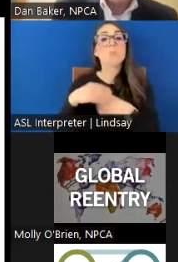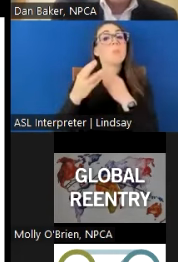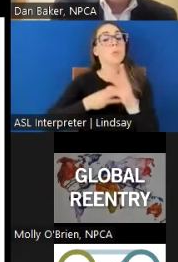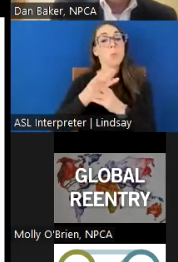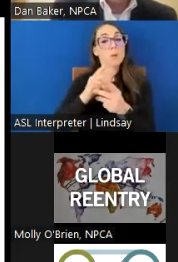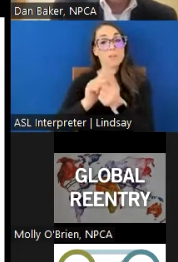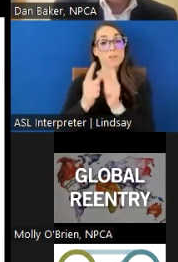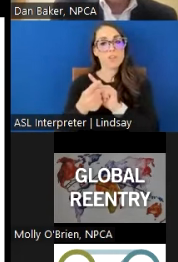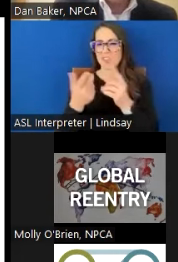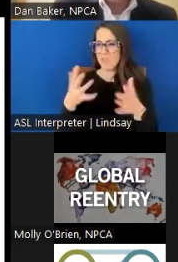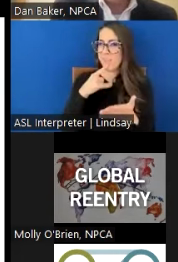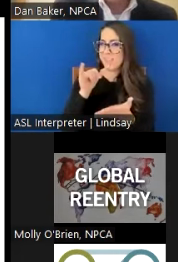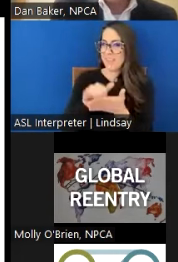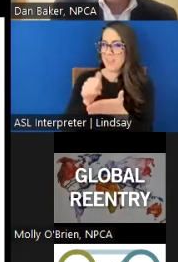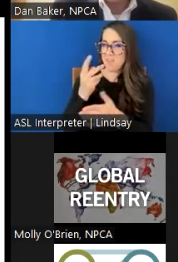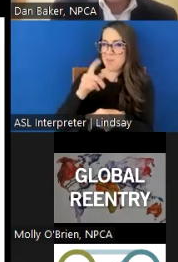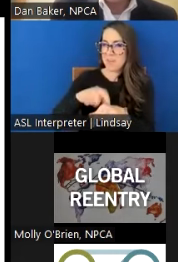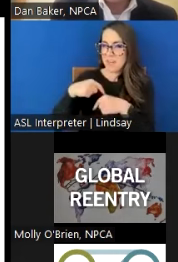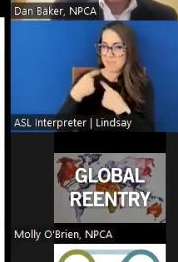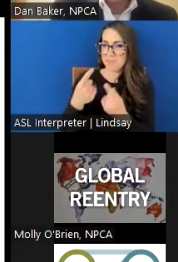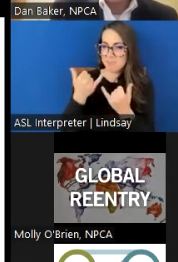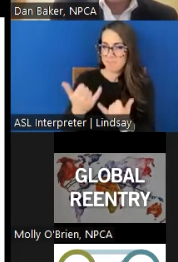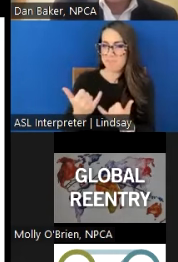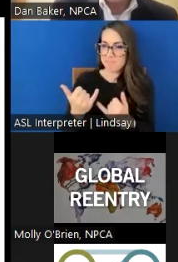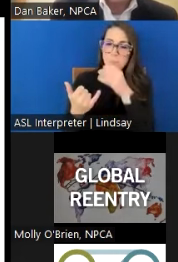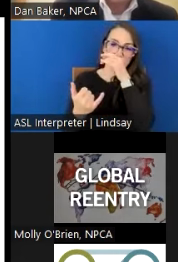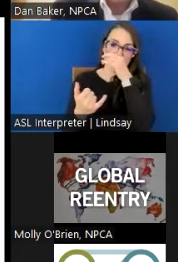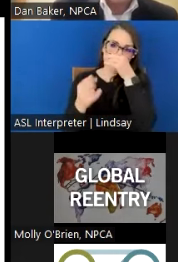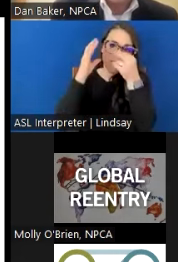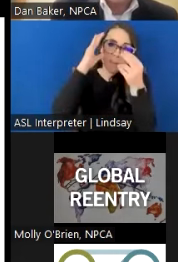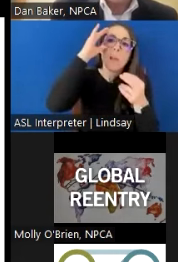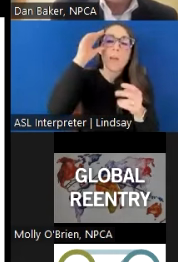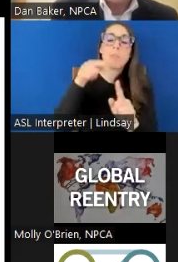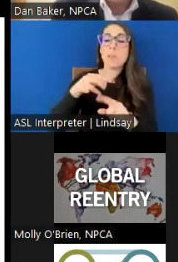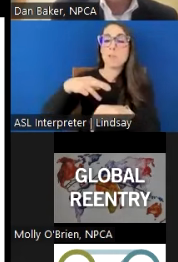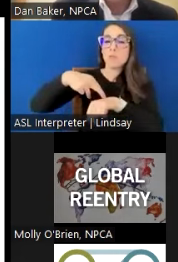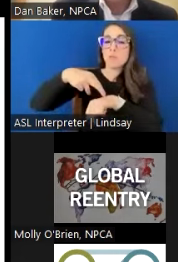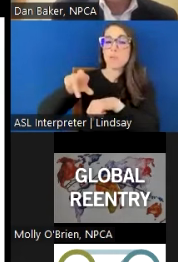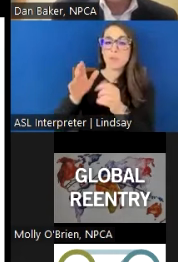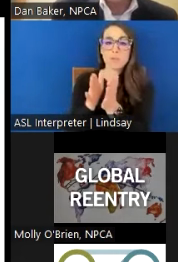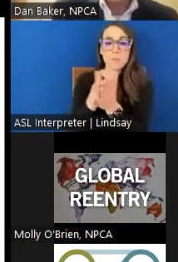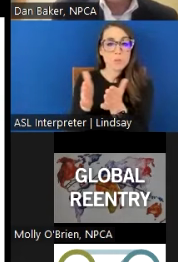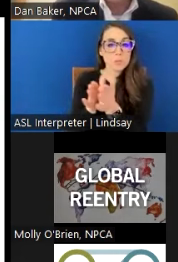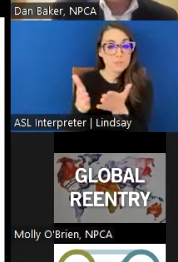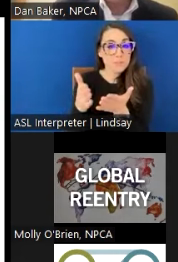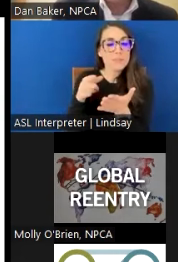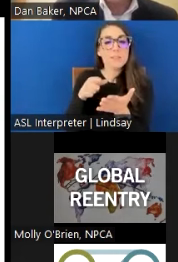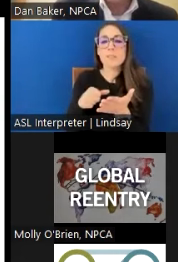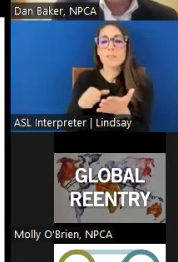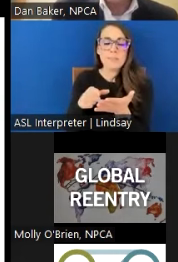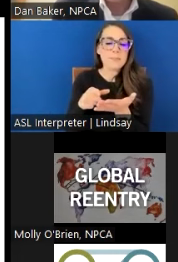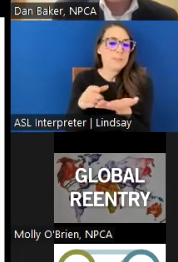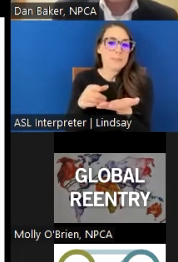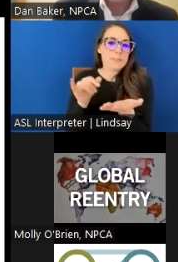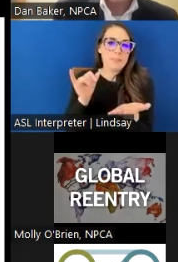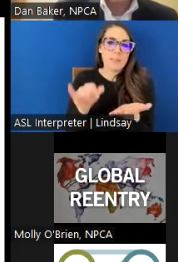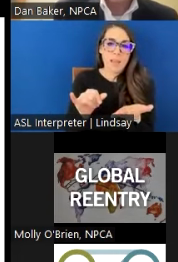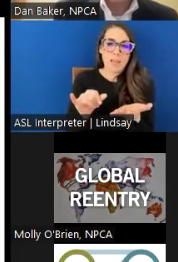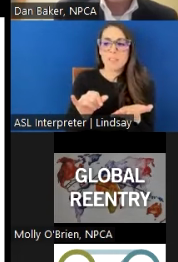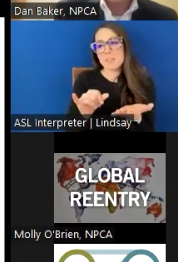today. And the reference books are no longer something that